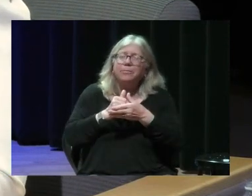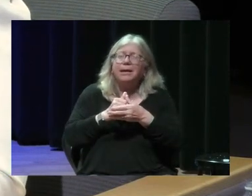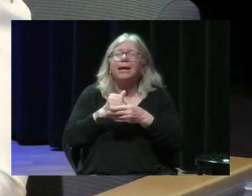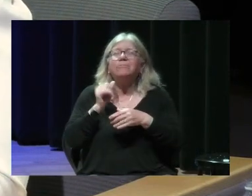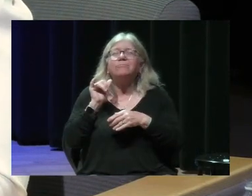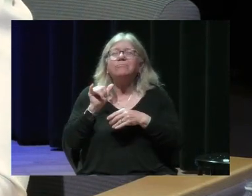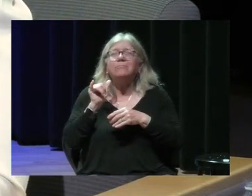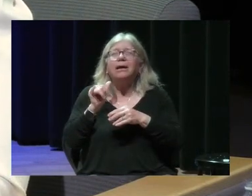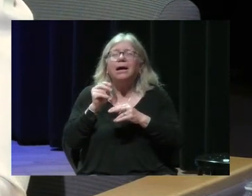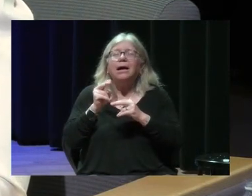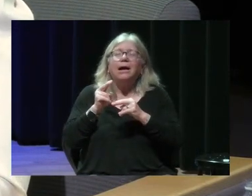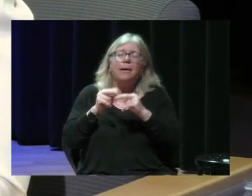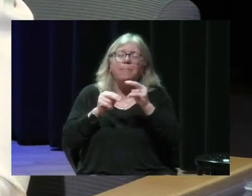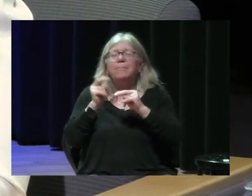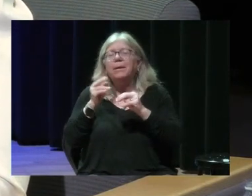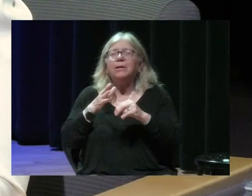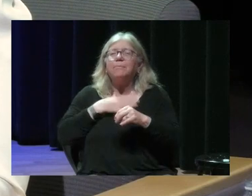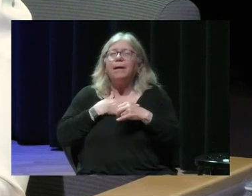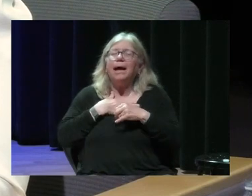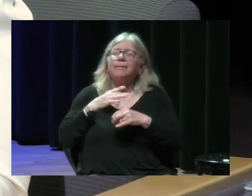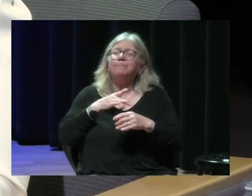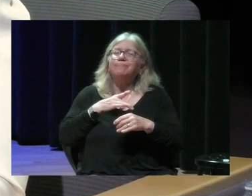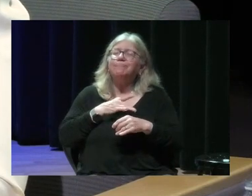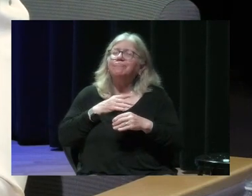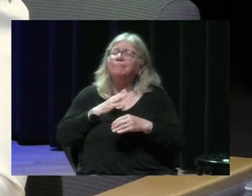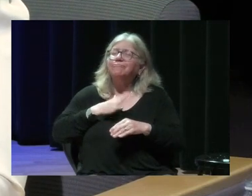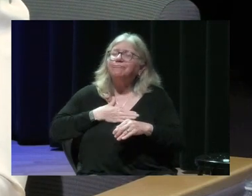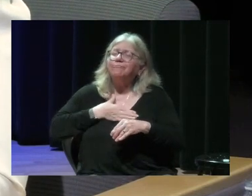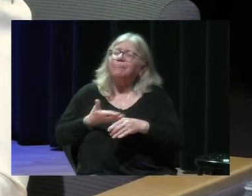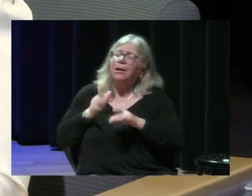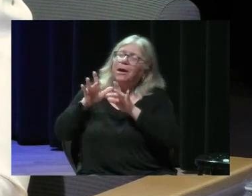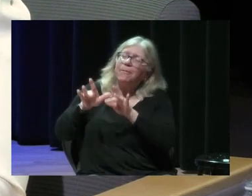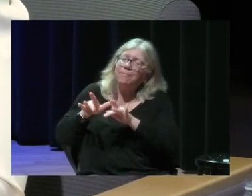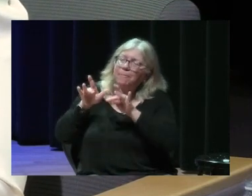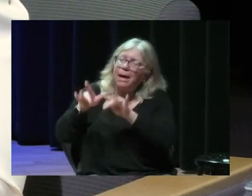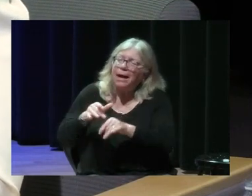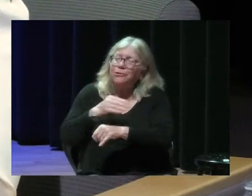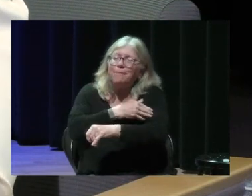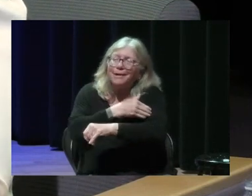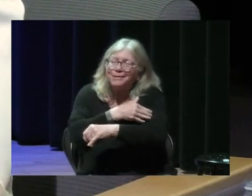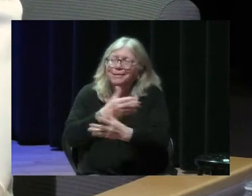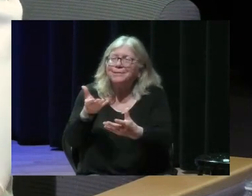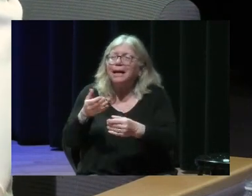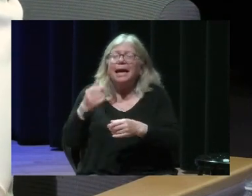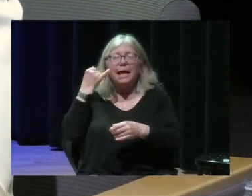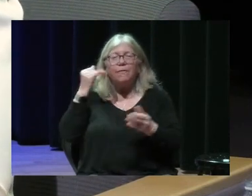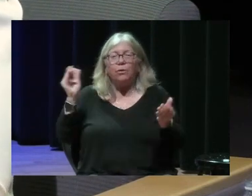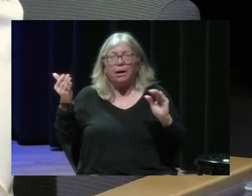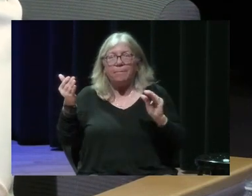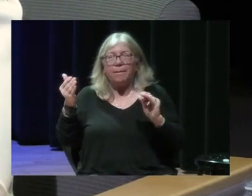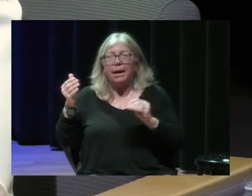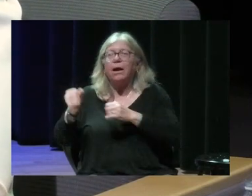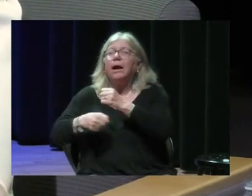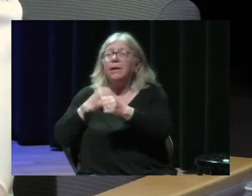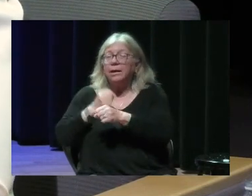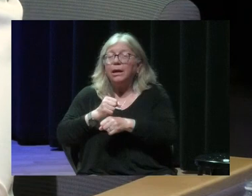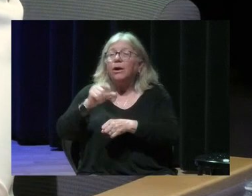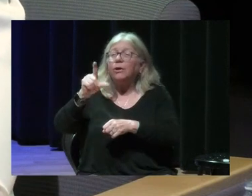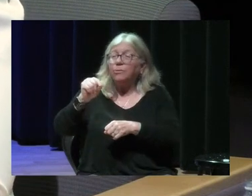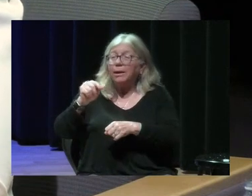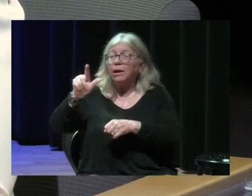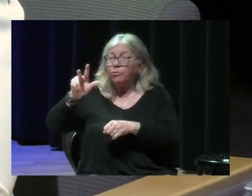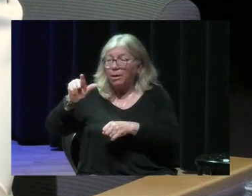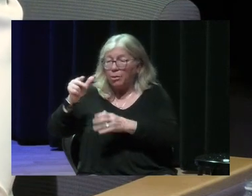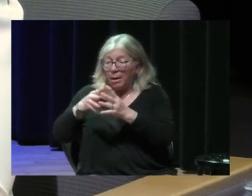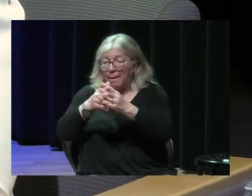build my compassion muscles back up. That yes, if you compare 2023 America to almost